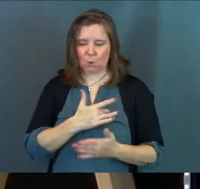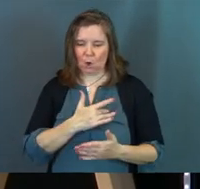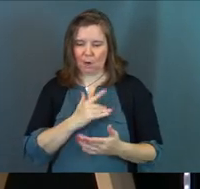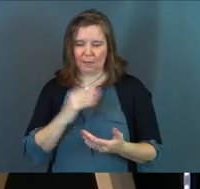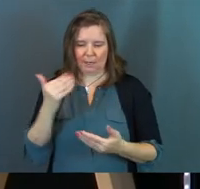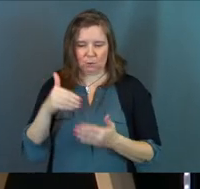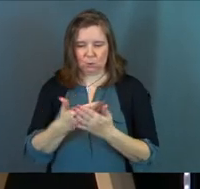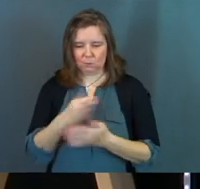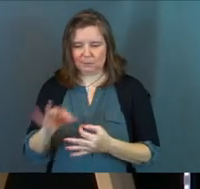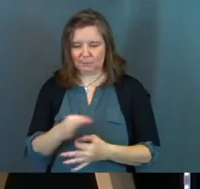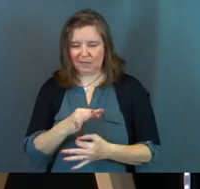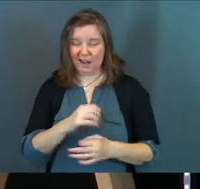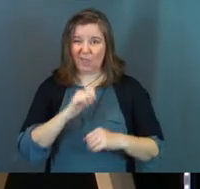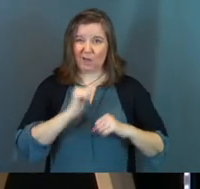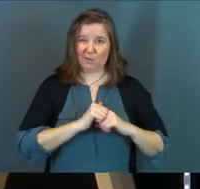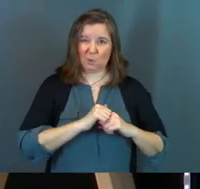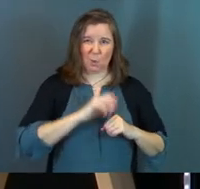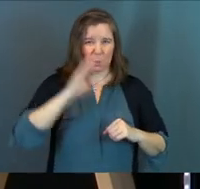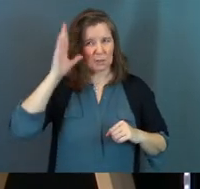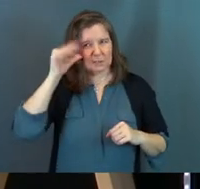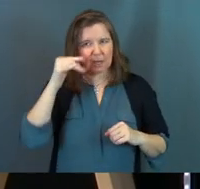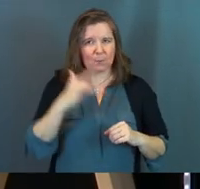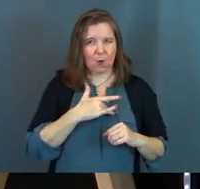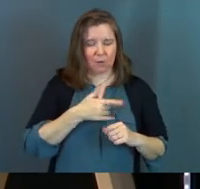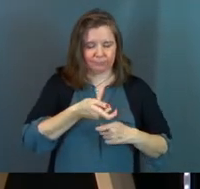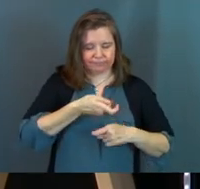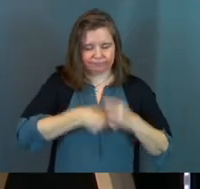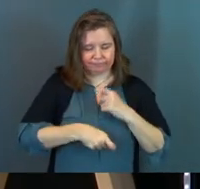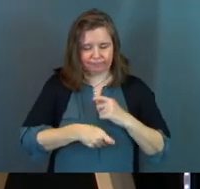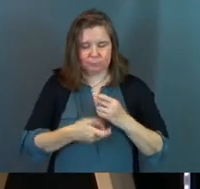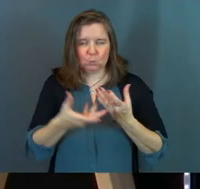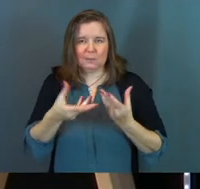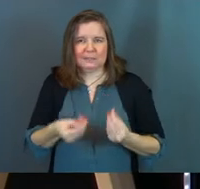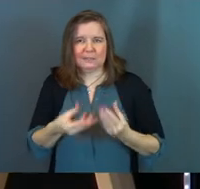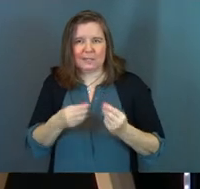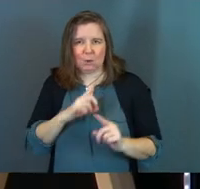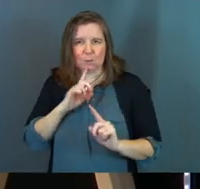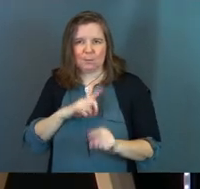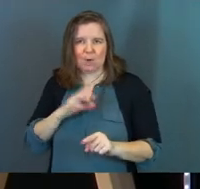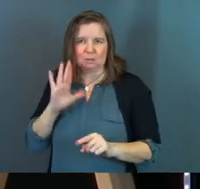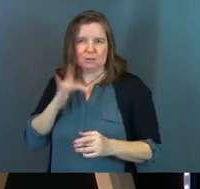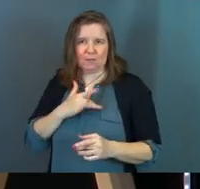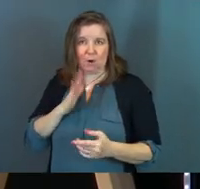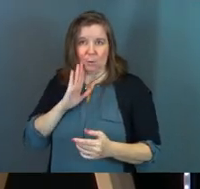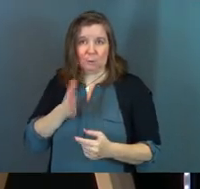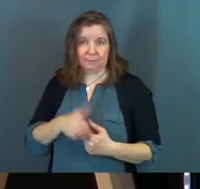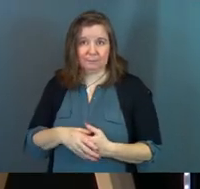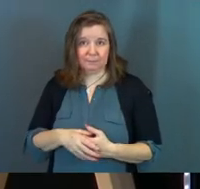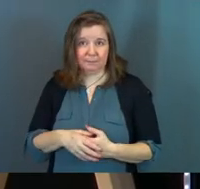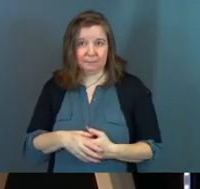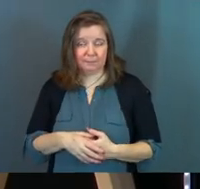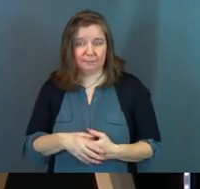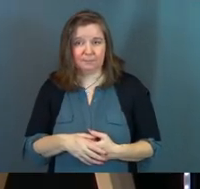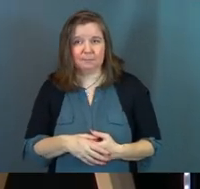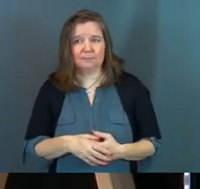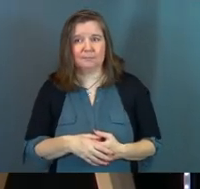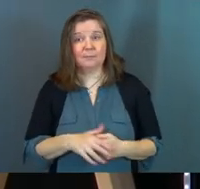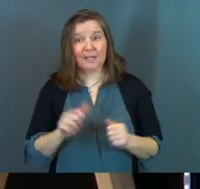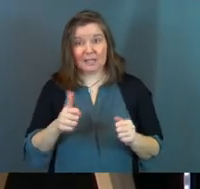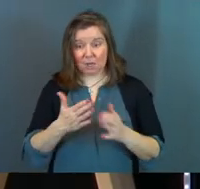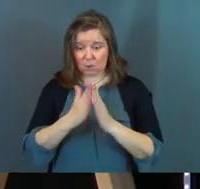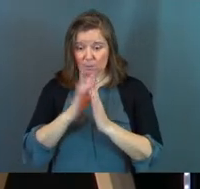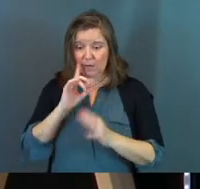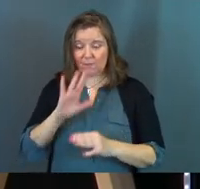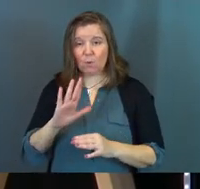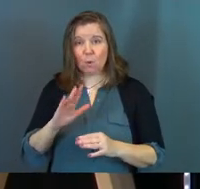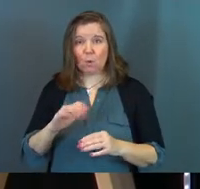I will take out your stony, stubborn heart and give you a tender, responsive heart. Could you